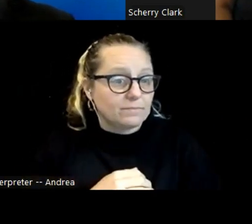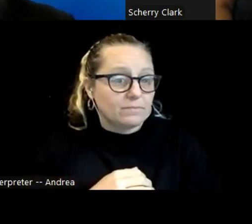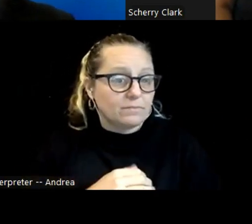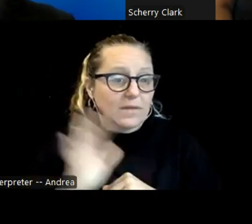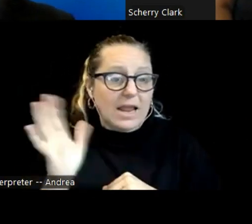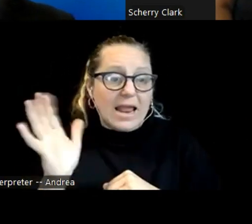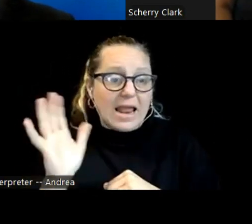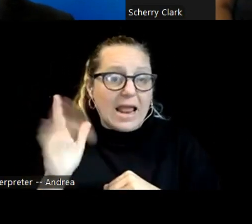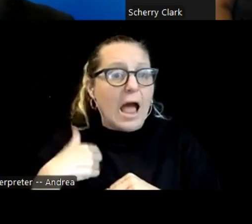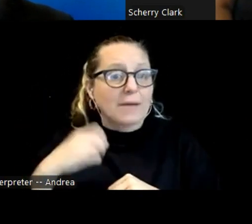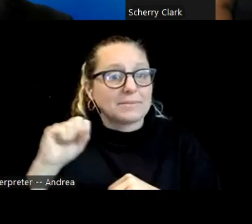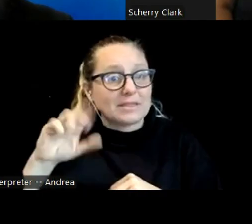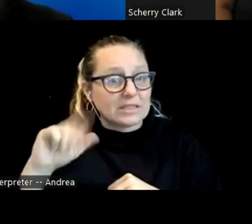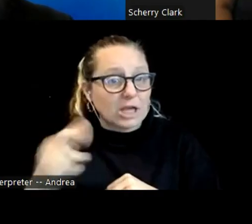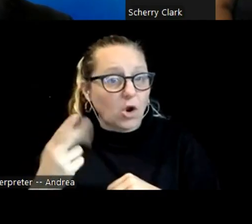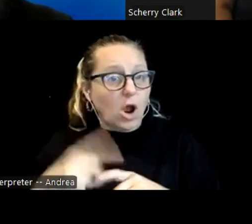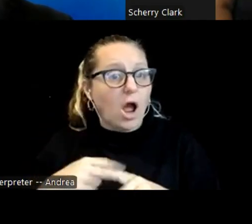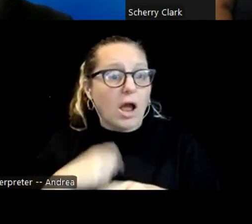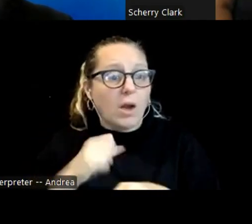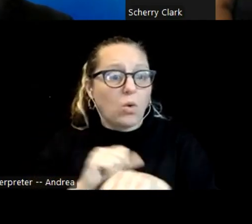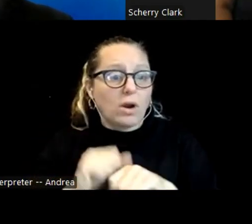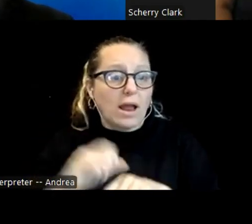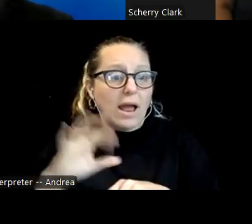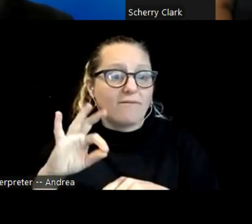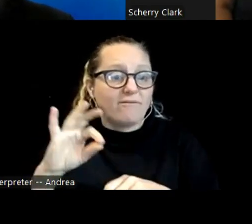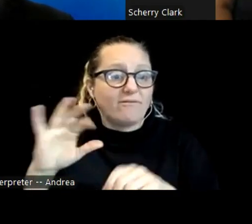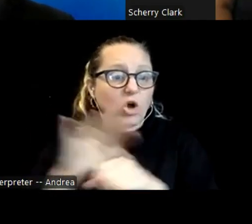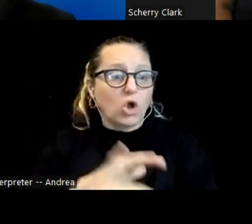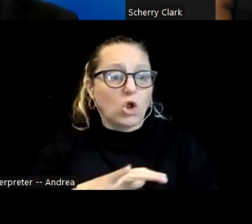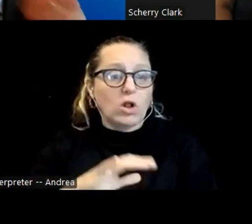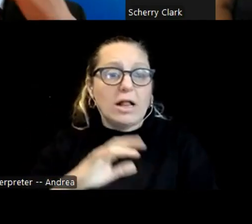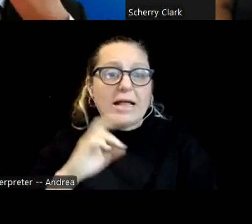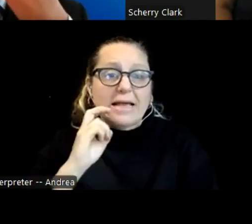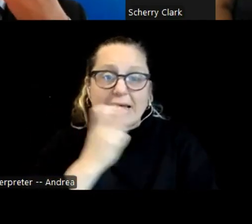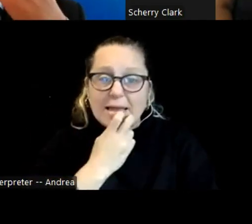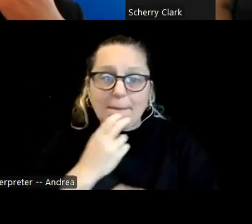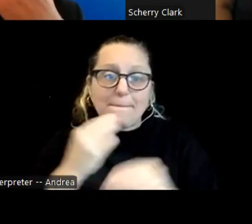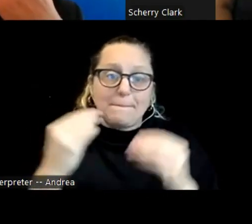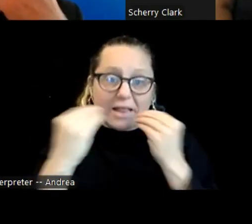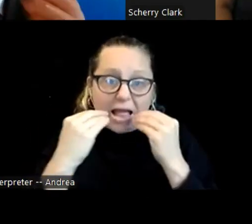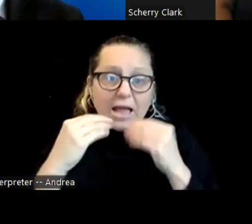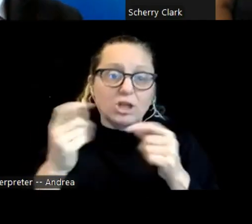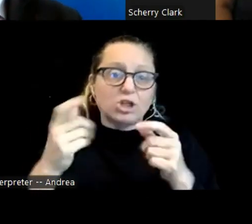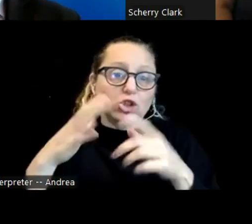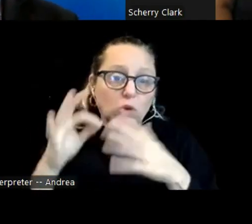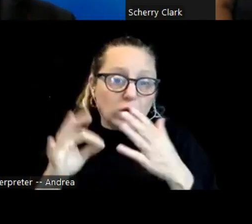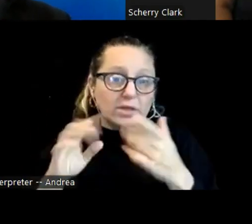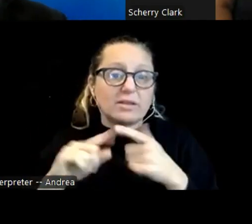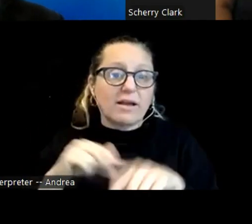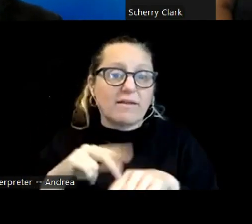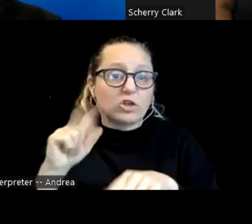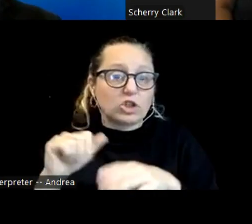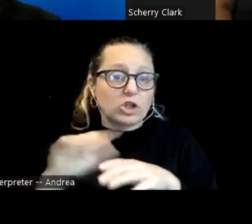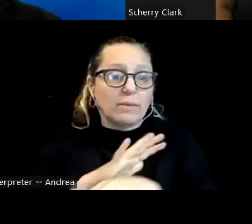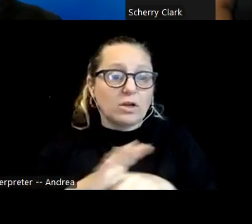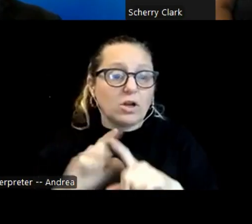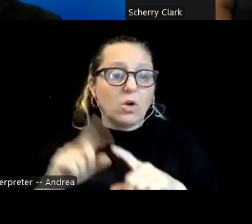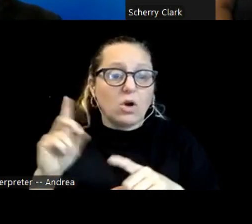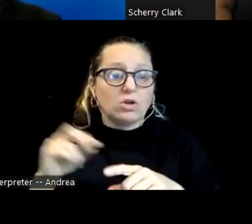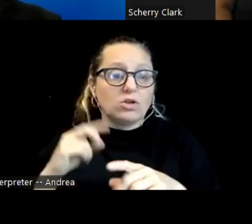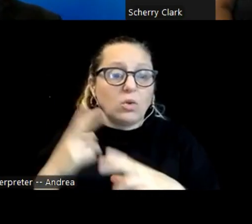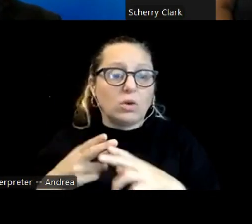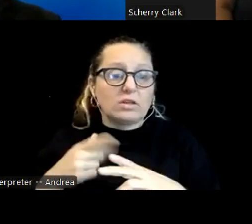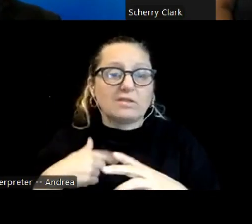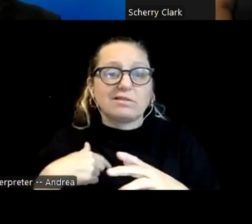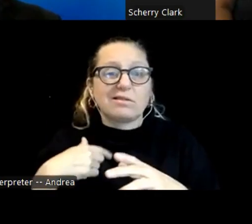Hey, I'm Sarah. I work at Full Implant Choice in Virginia Beach. We do what's commonly called the AOX